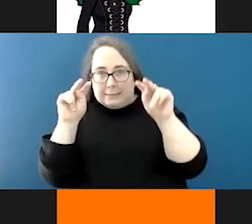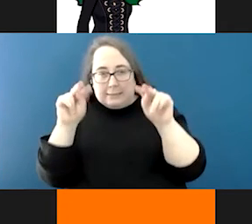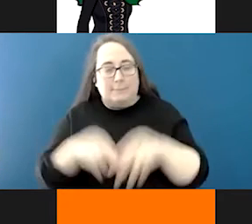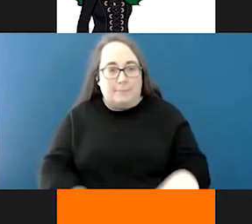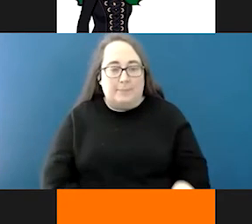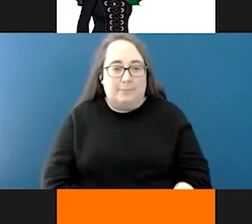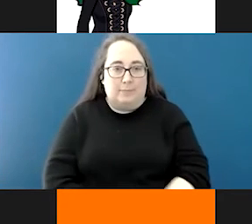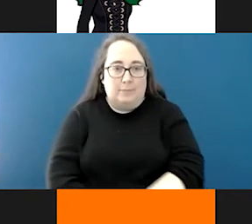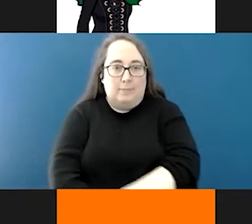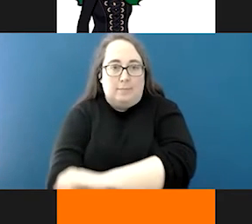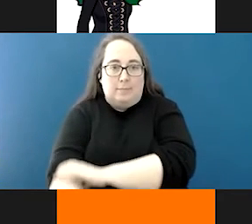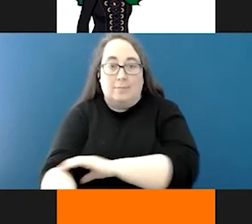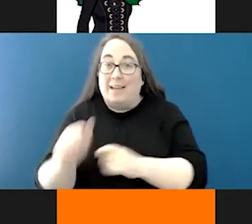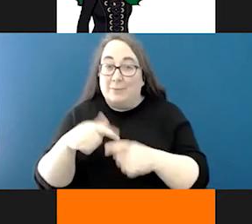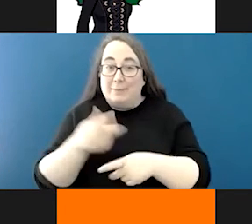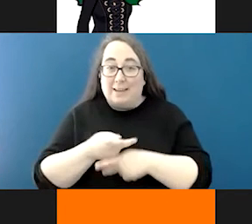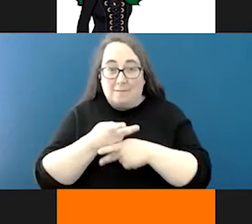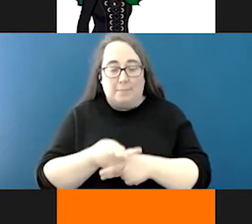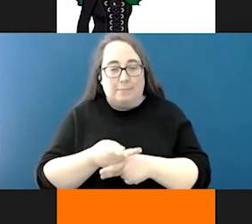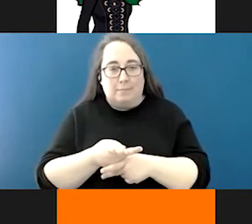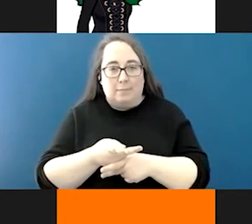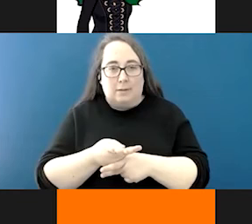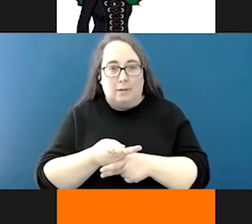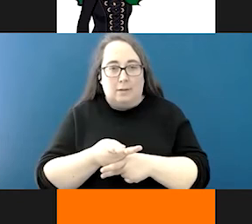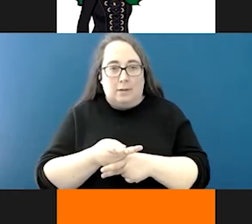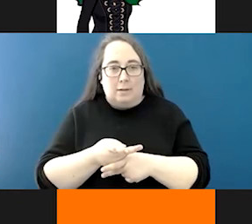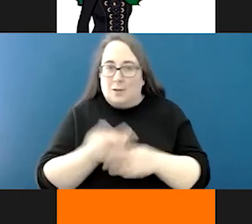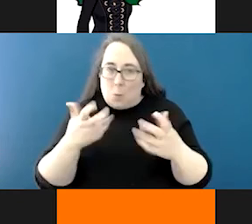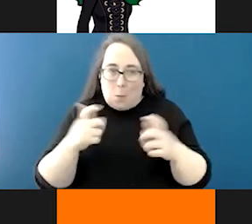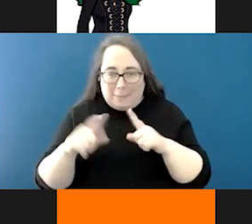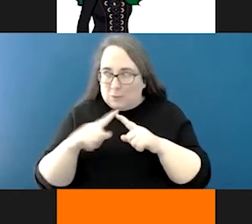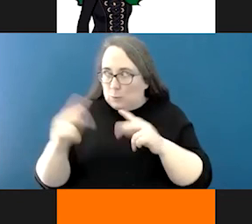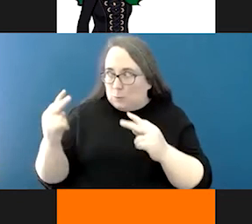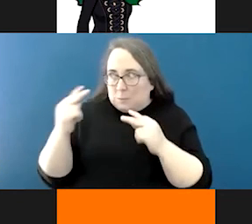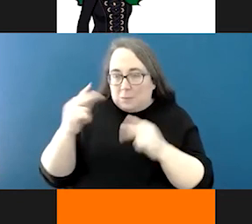And I have to be careful. I can't let anyone recognize me.